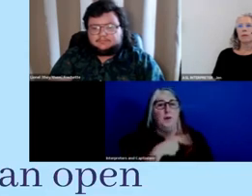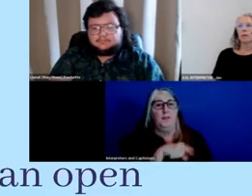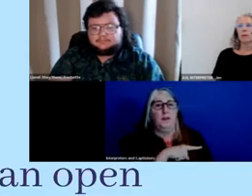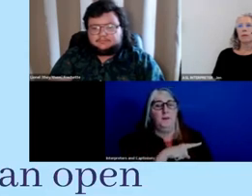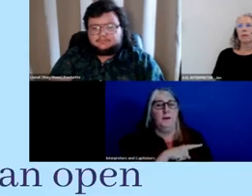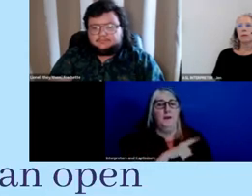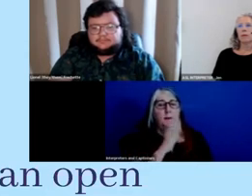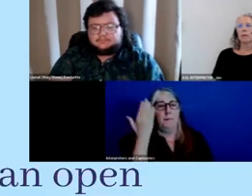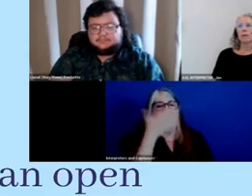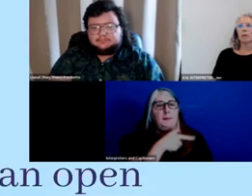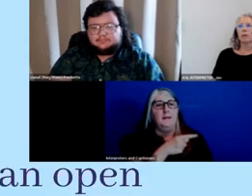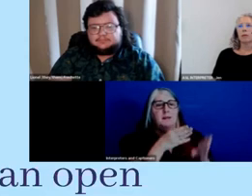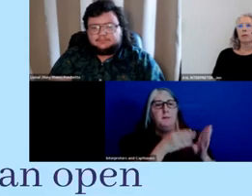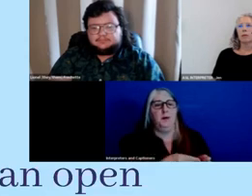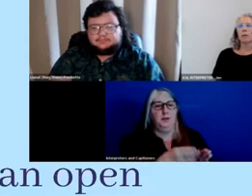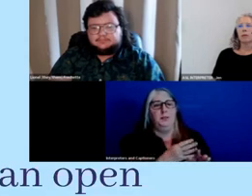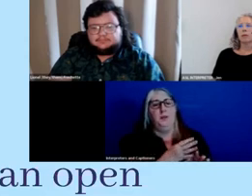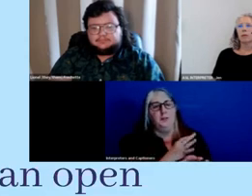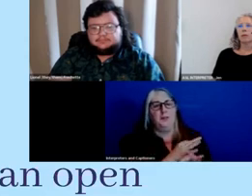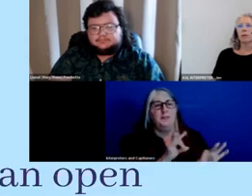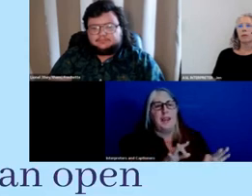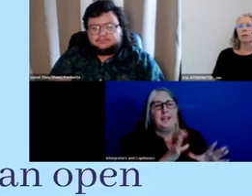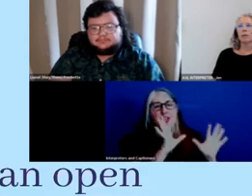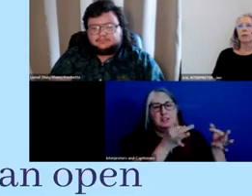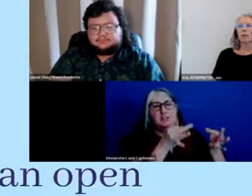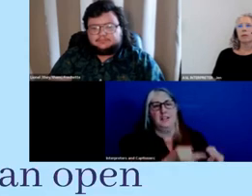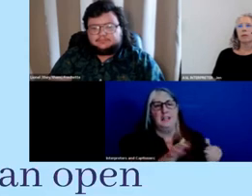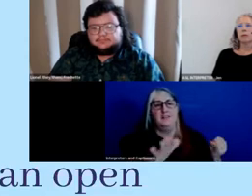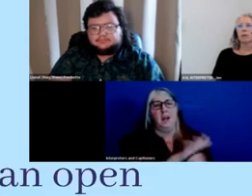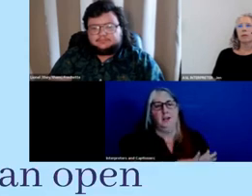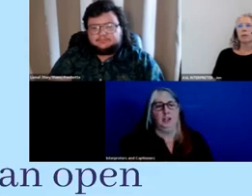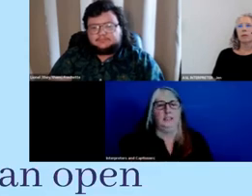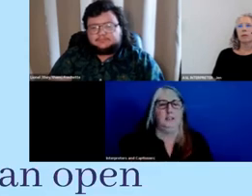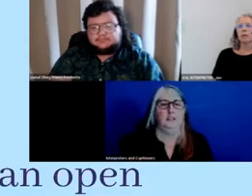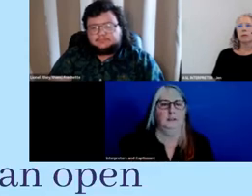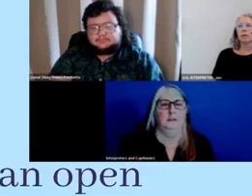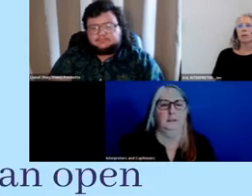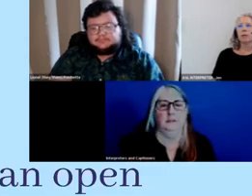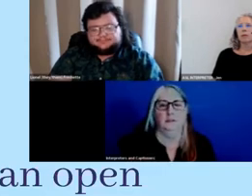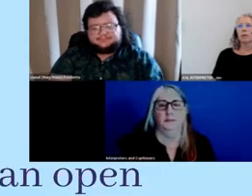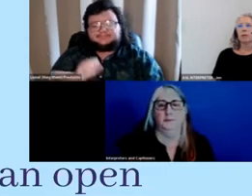best for them, bypassing the person's agency entirely.